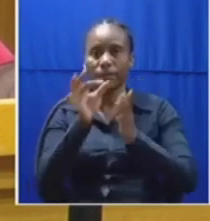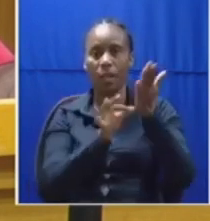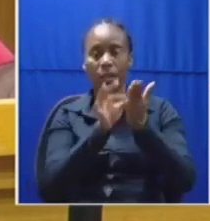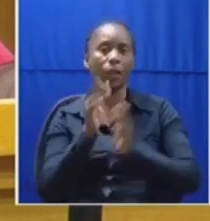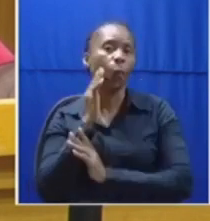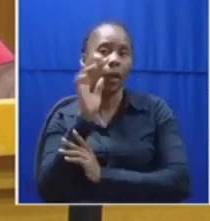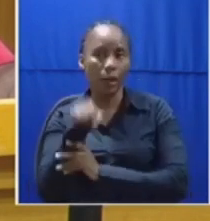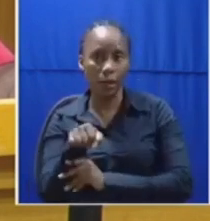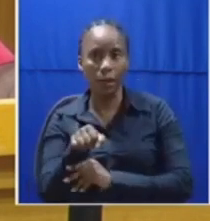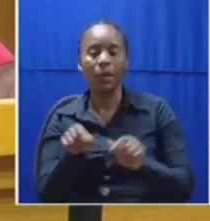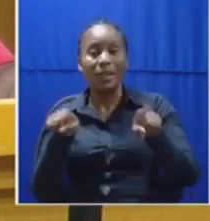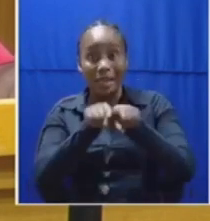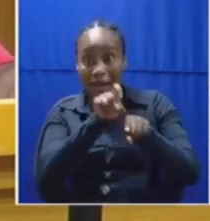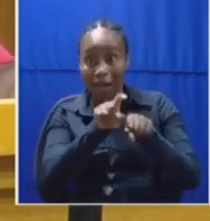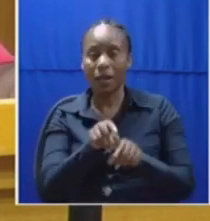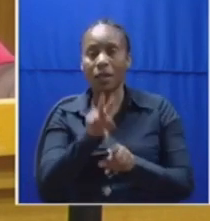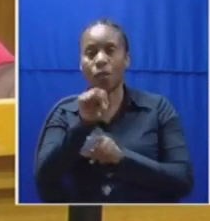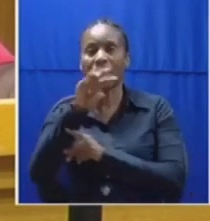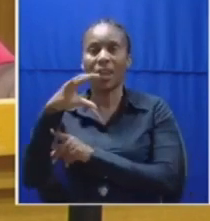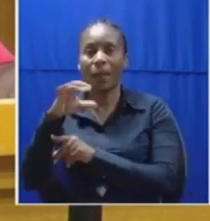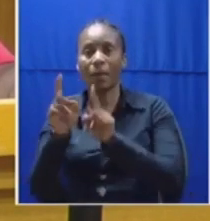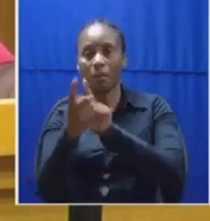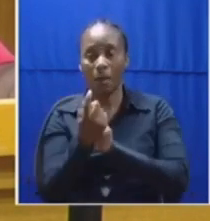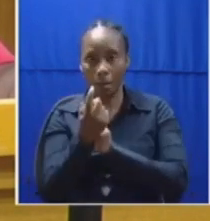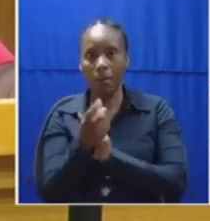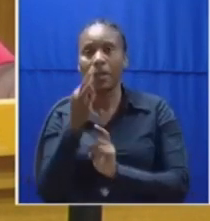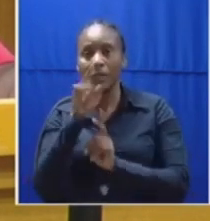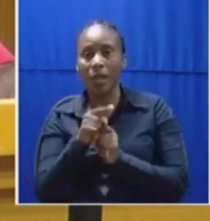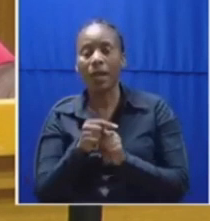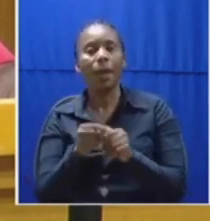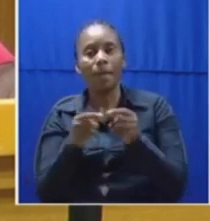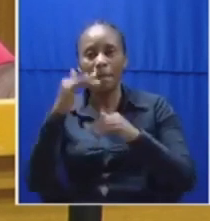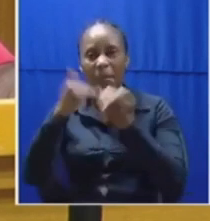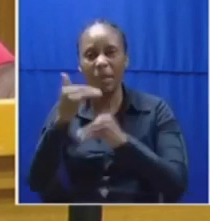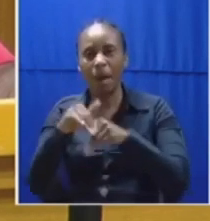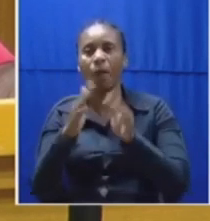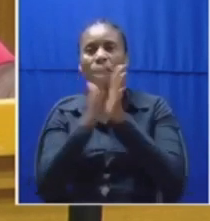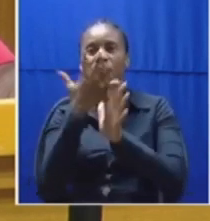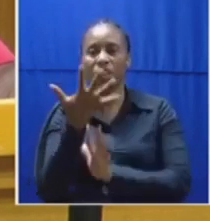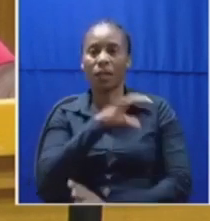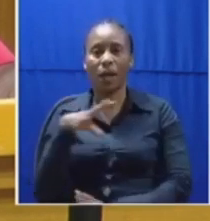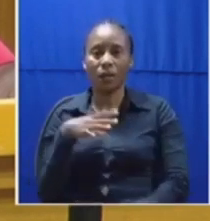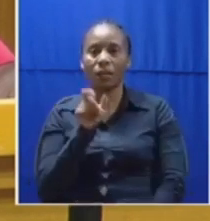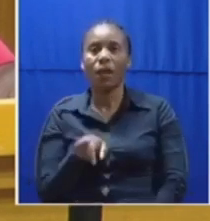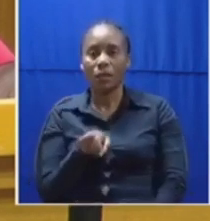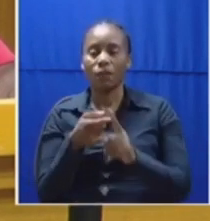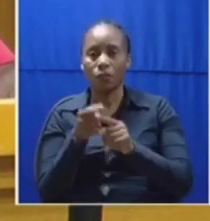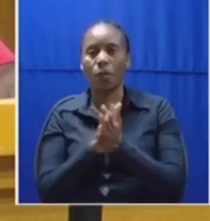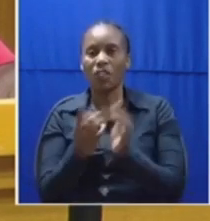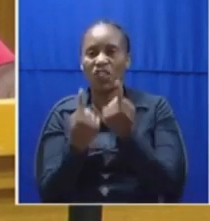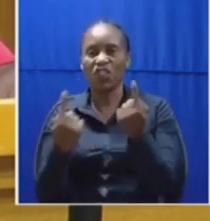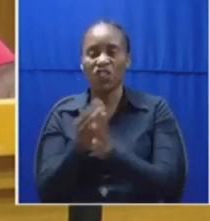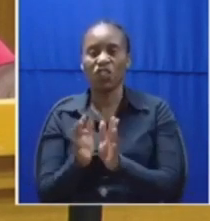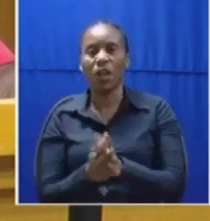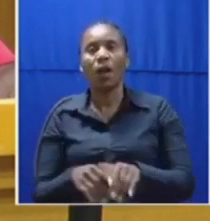from the Northern Cape in particular, that there must be a minimum of 15 councillors per municipality. But these are barely enough